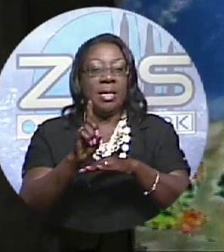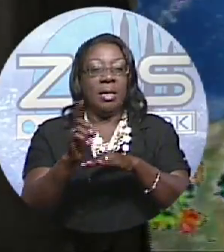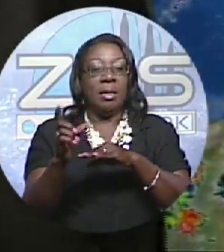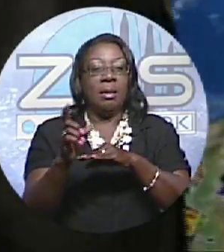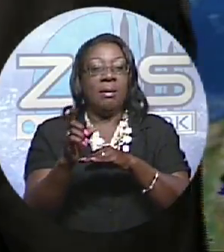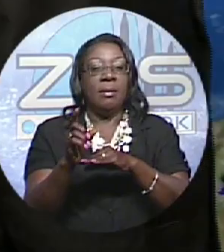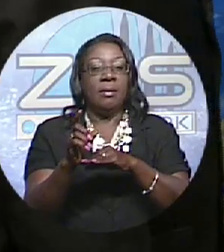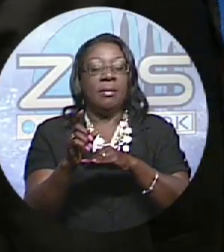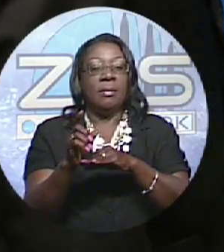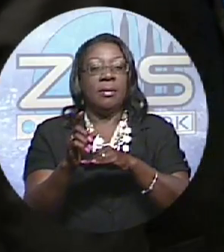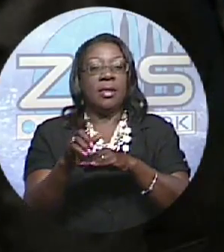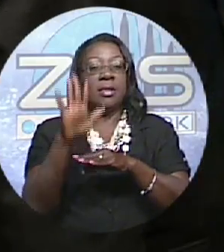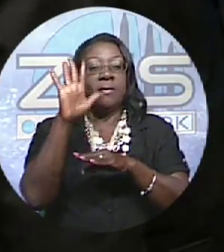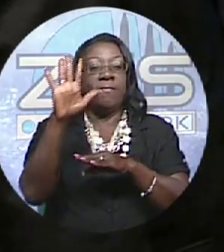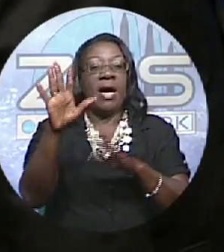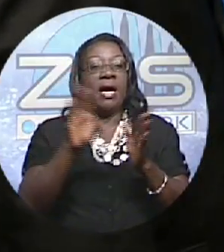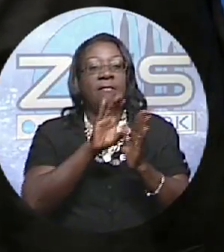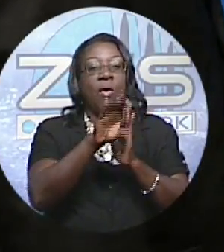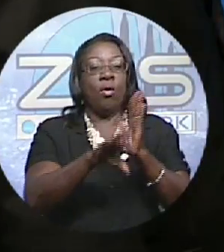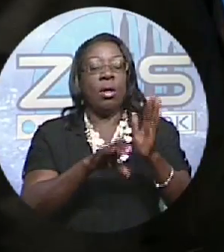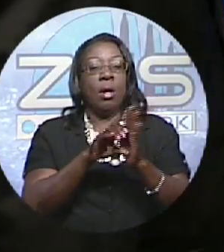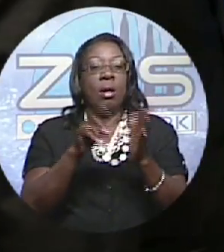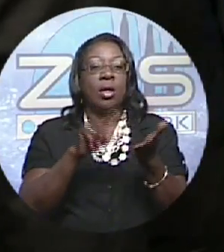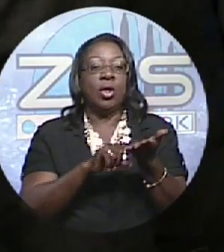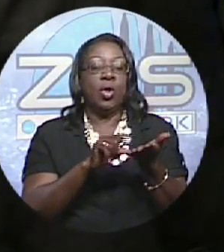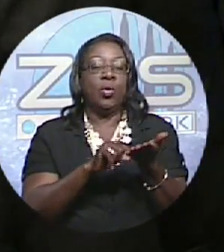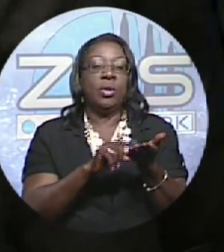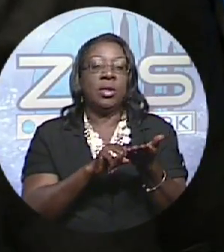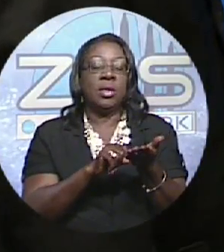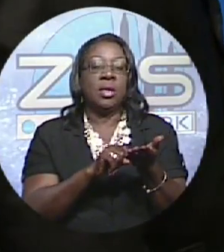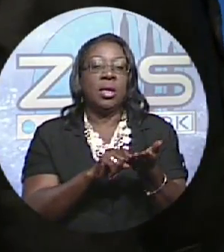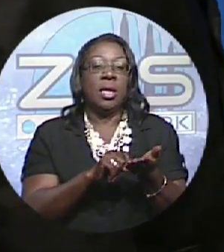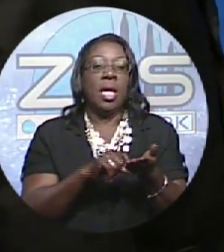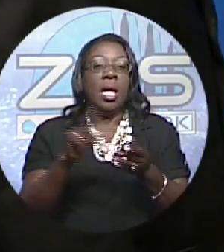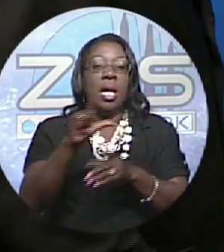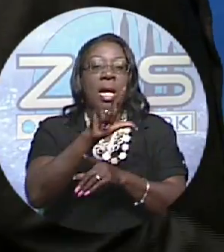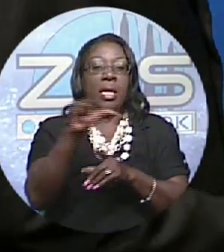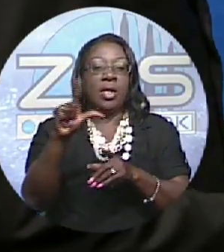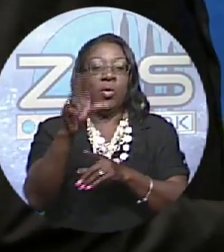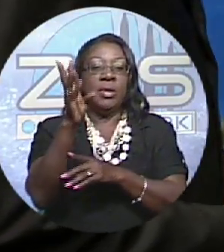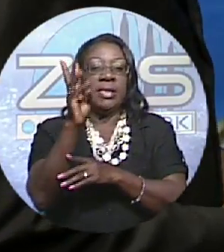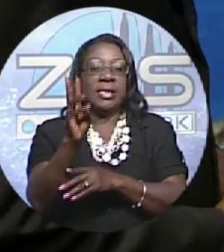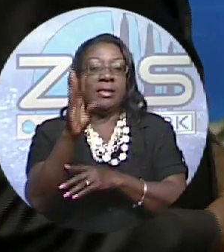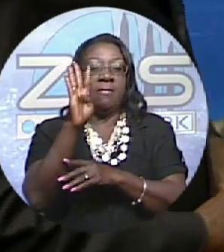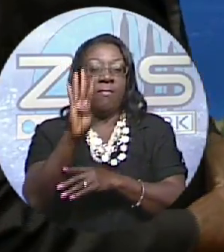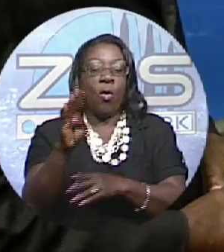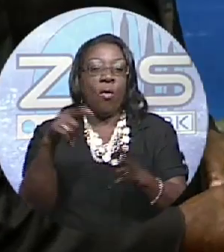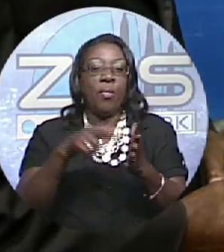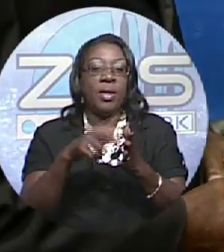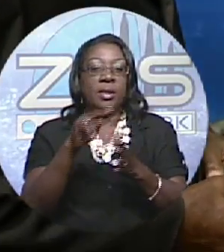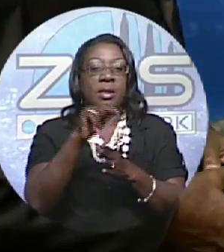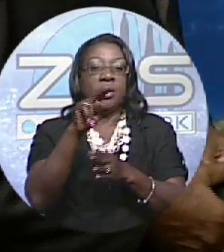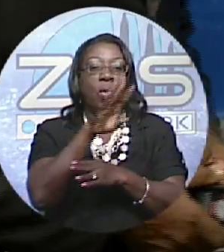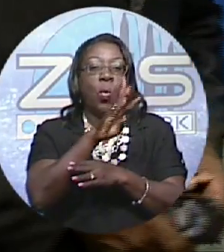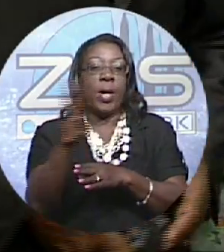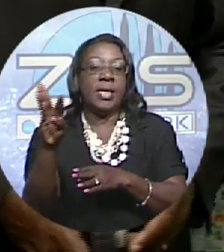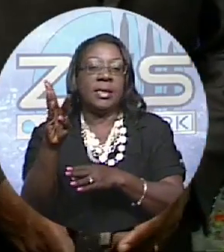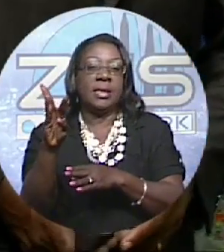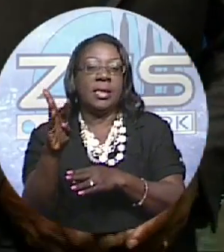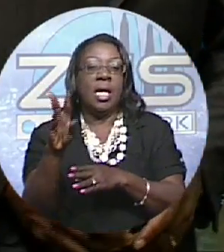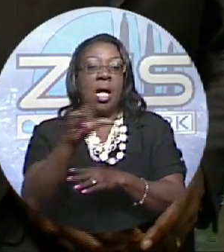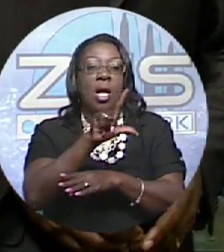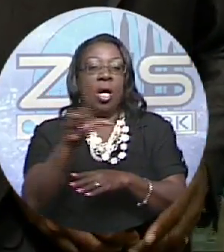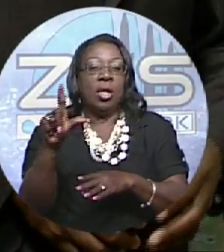Guadeloupe. This is the 5 p.m. position, 16.6 degrees north, latitude 64.0 degrees west, longitude, max winds